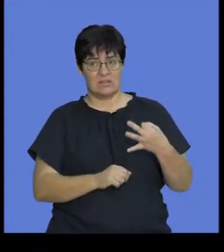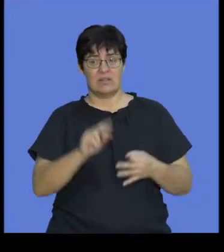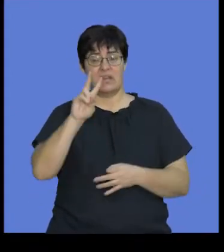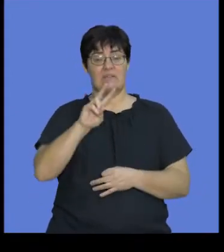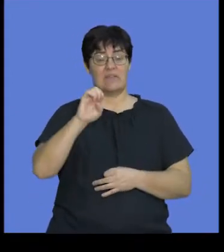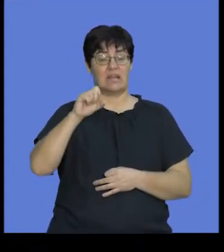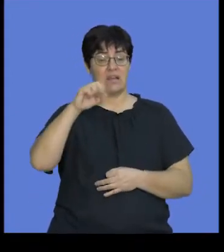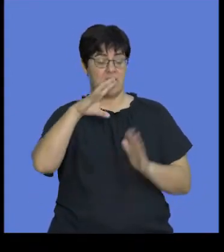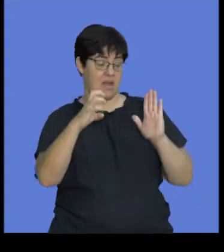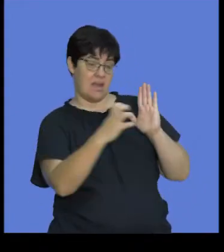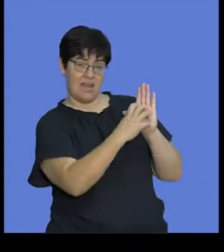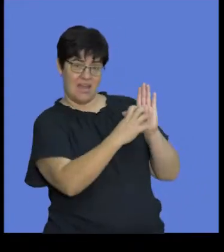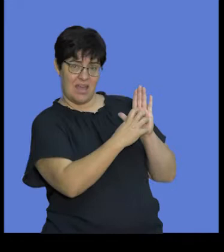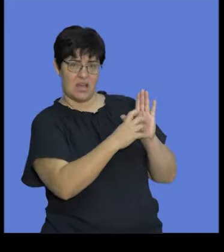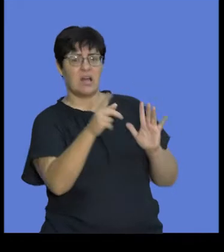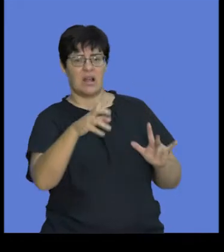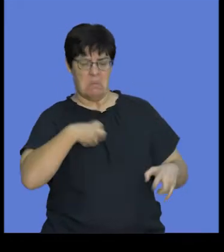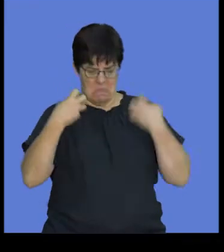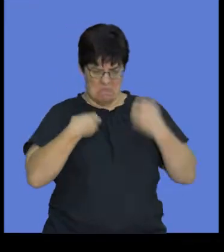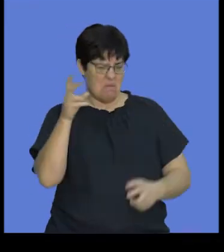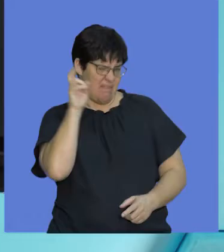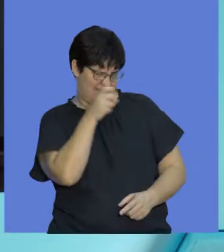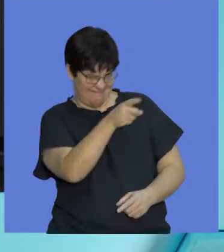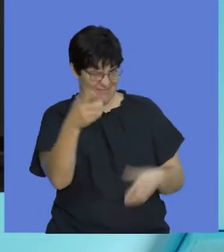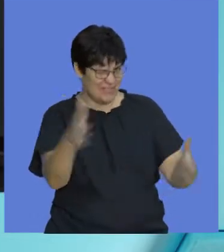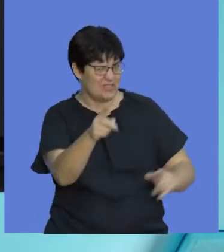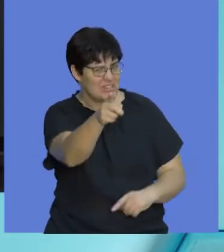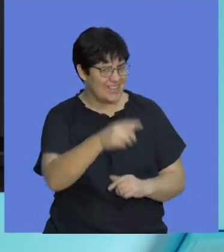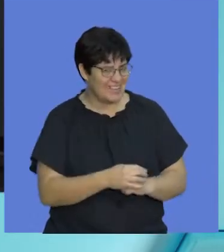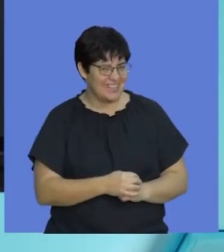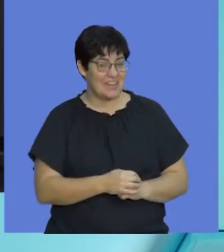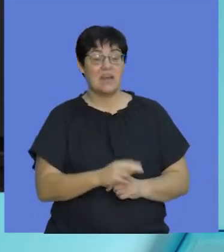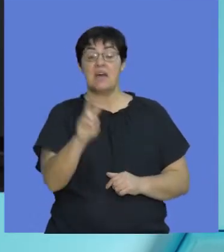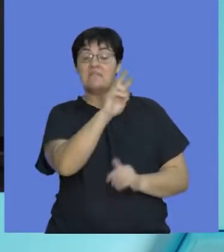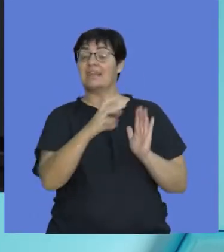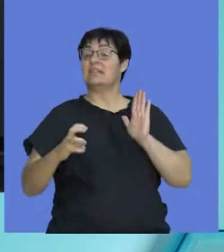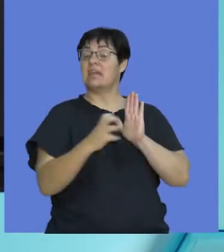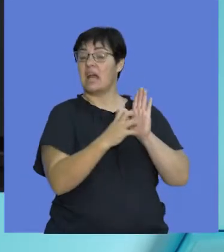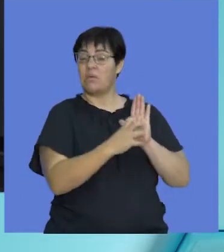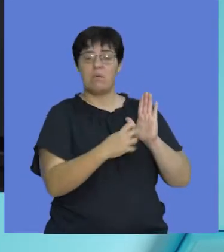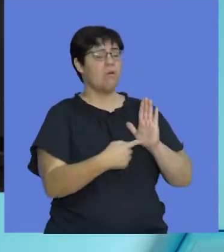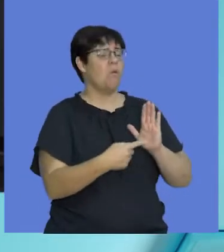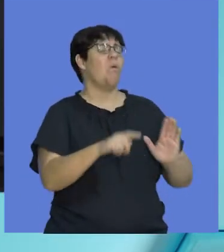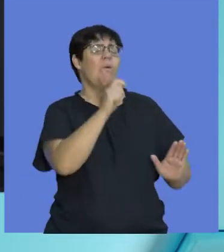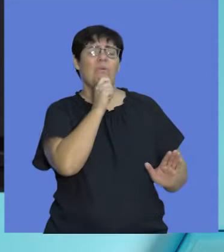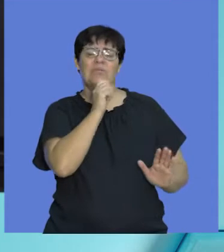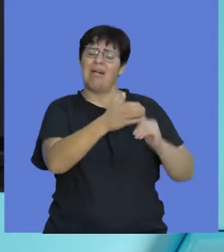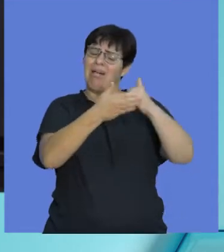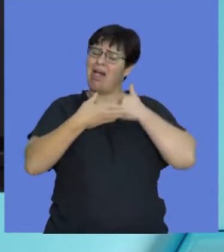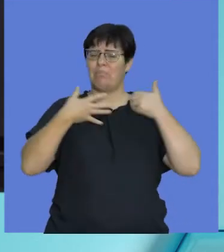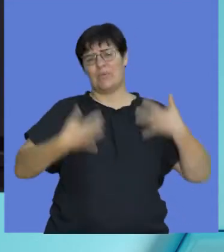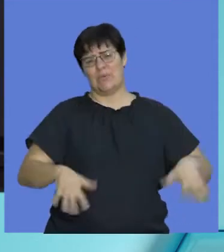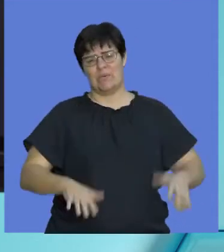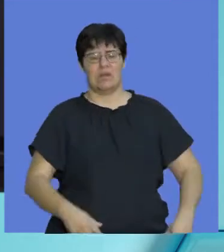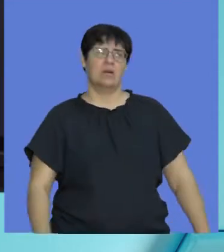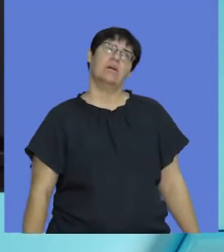vector diagrams with momentum. I can hear the groans again, okay? Vector diagrams are incredibly useful for us. So please